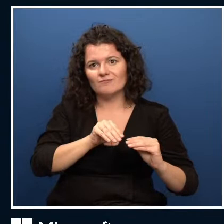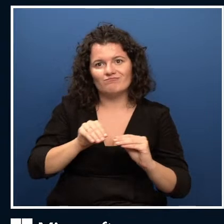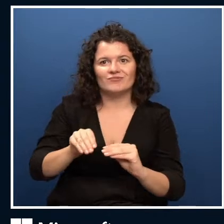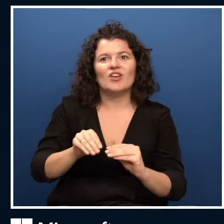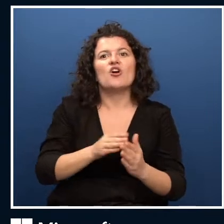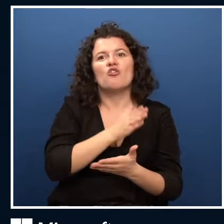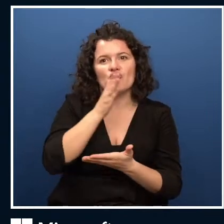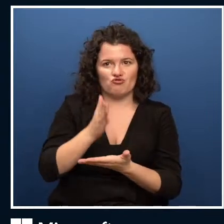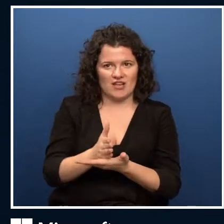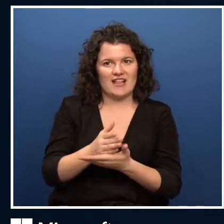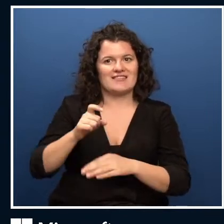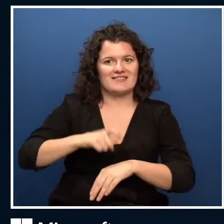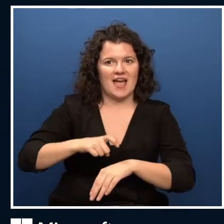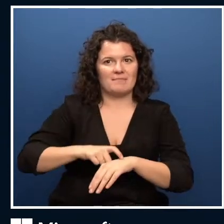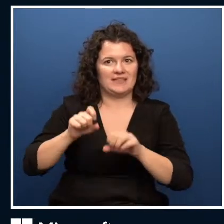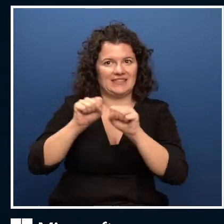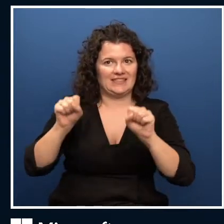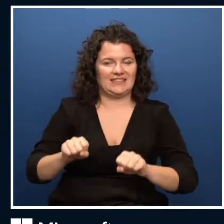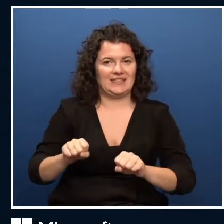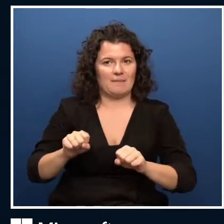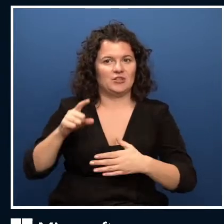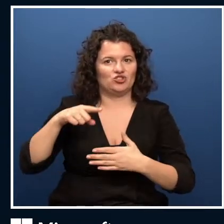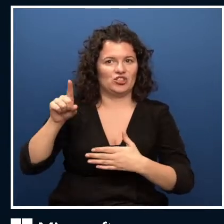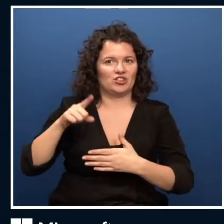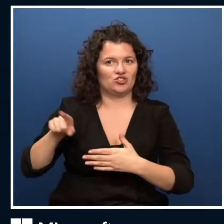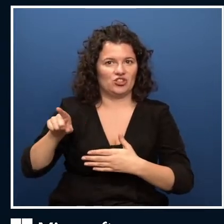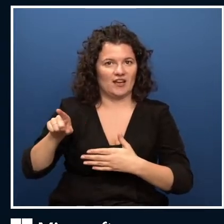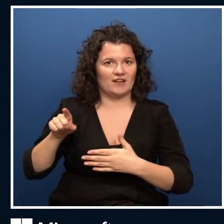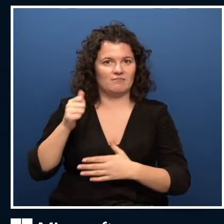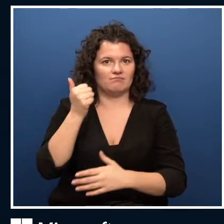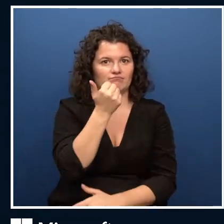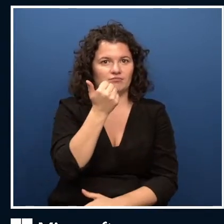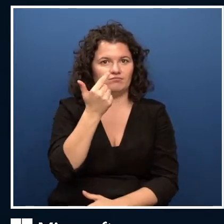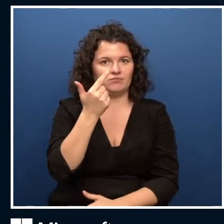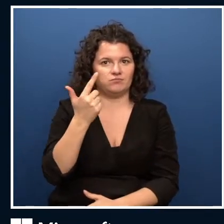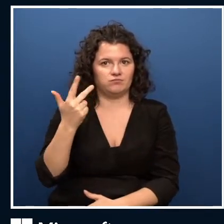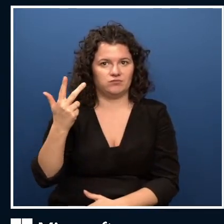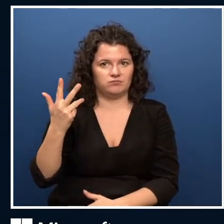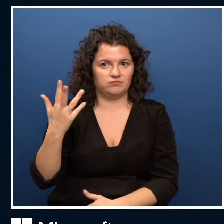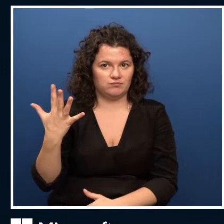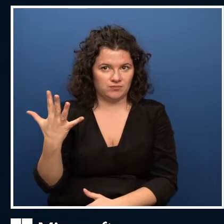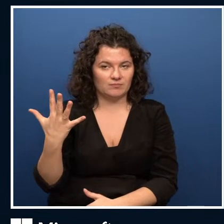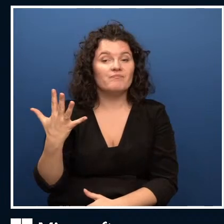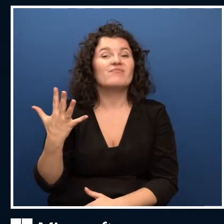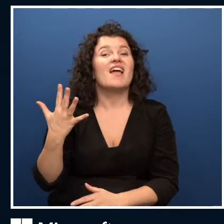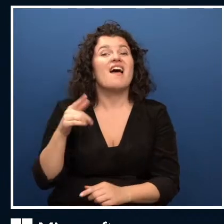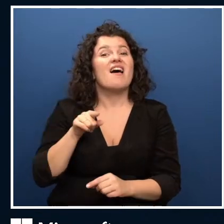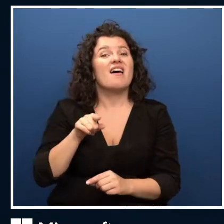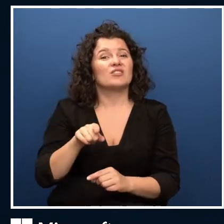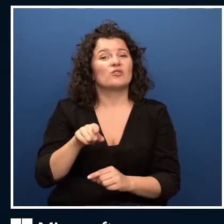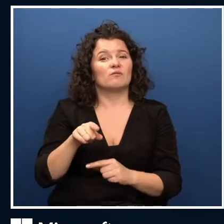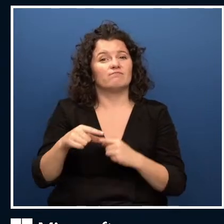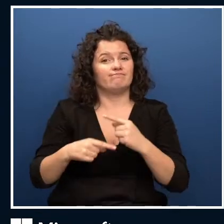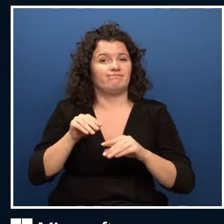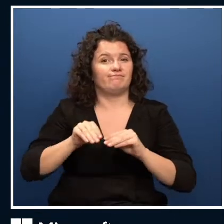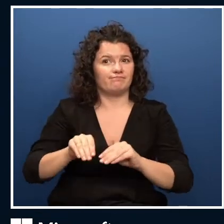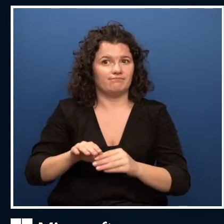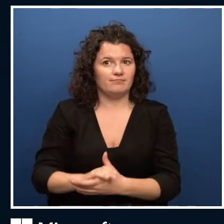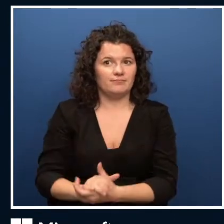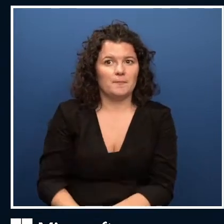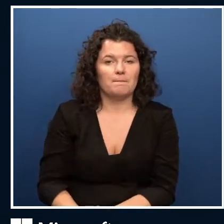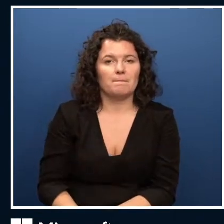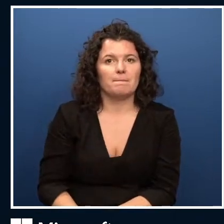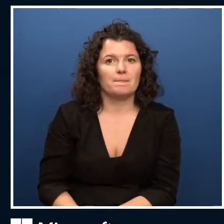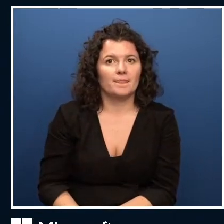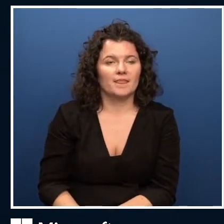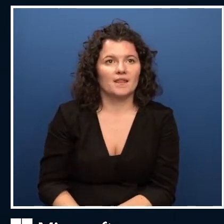earlier, I focused using CNNs for pre-processing and feature extraction, and specifically